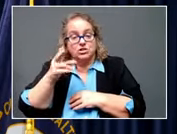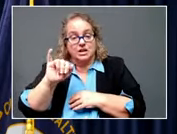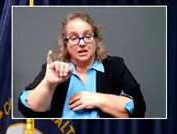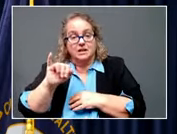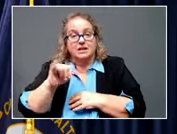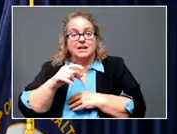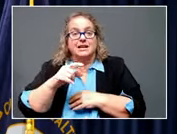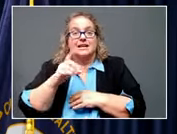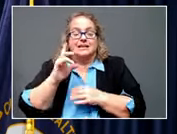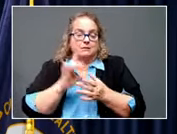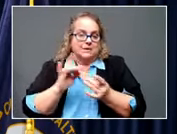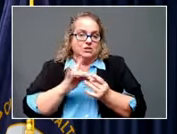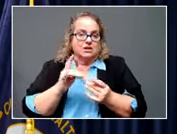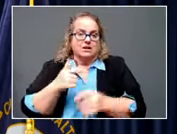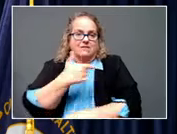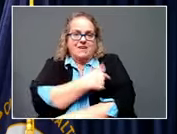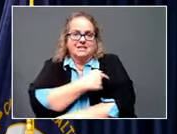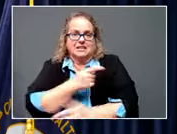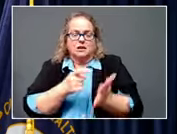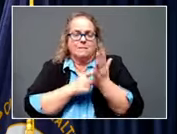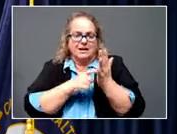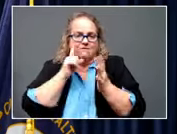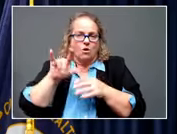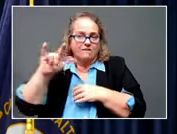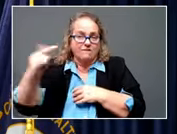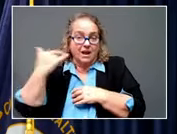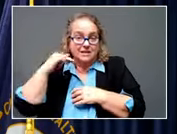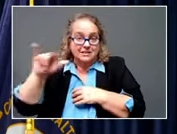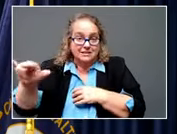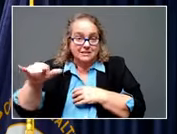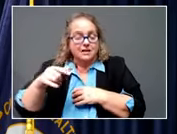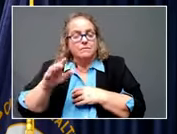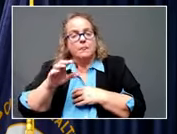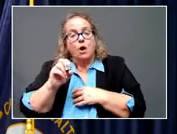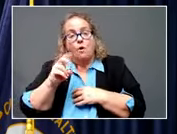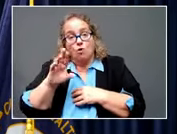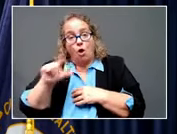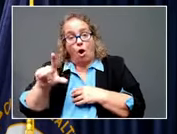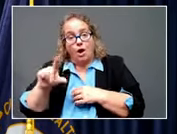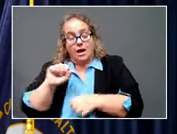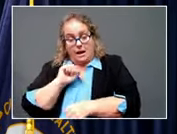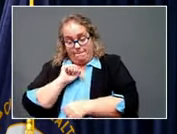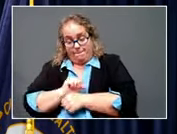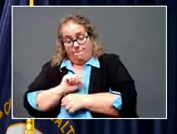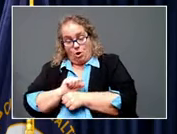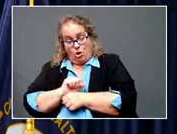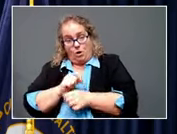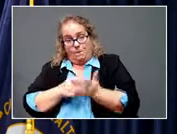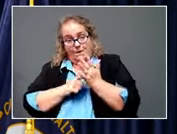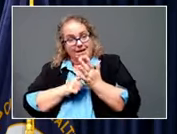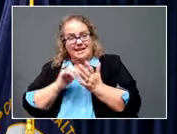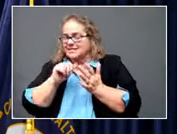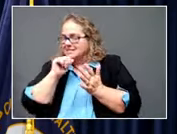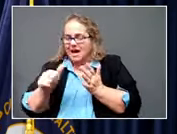want to know what it is. I mean, the overall employer mandate is not a vaccine mandate. It is a testing requirement depending